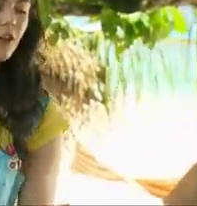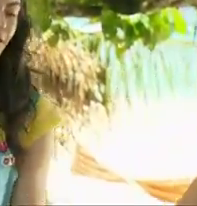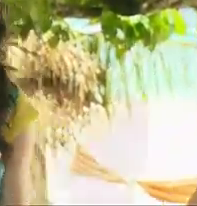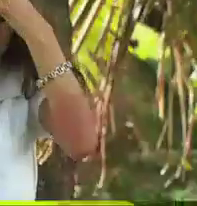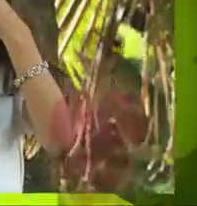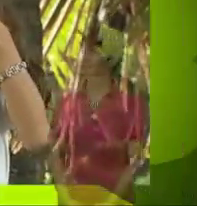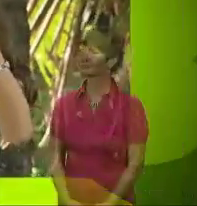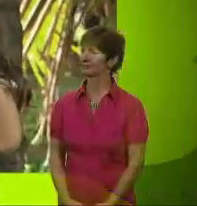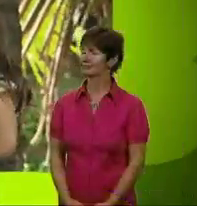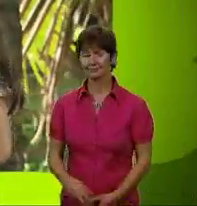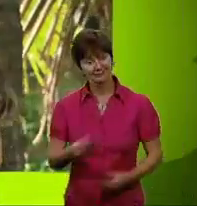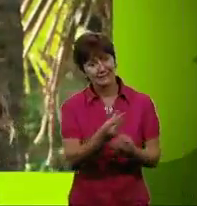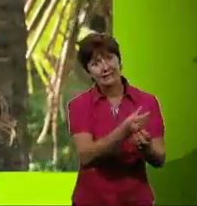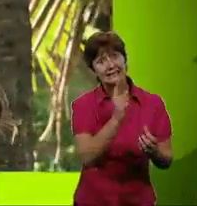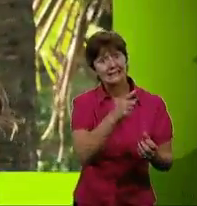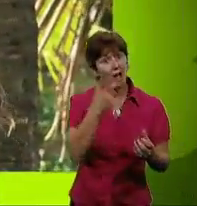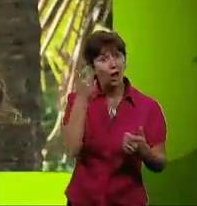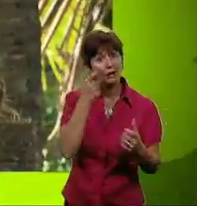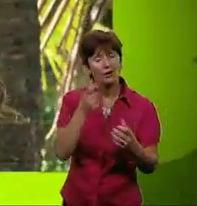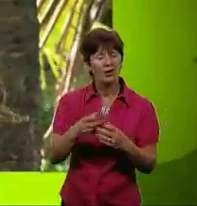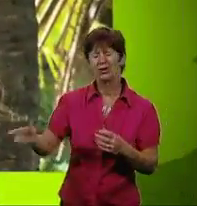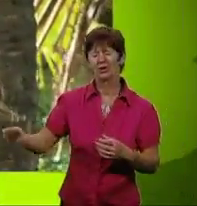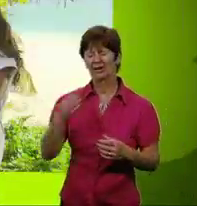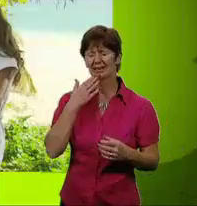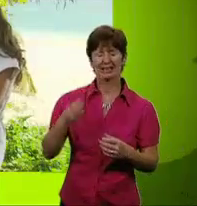What you're looking for? Thanks.